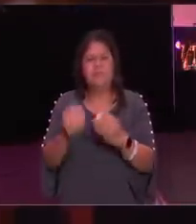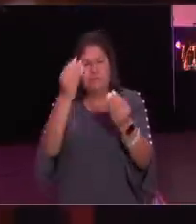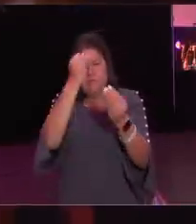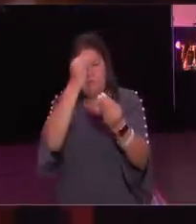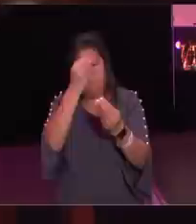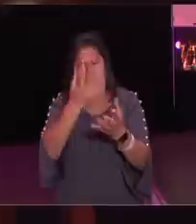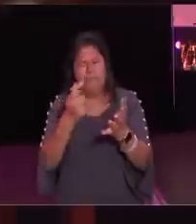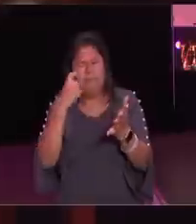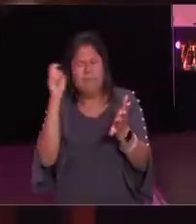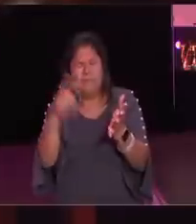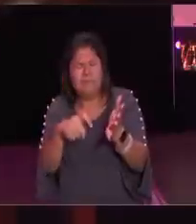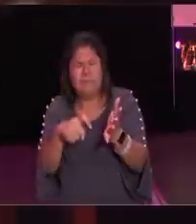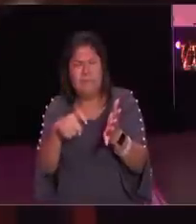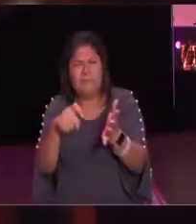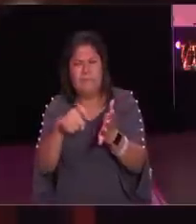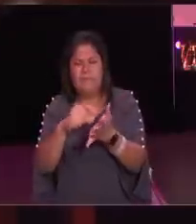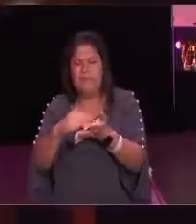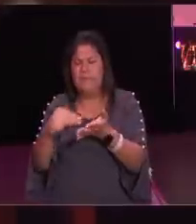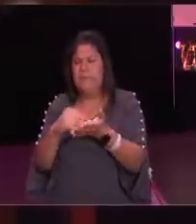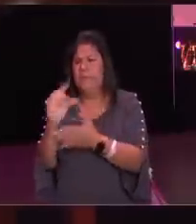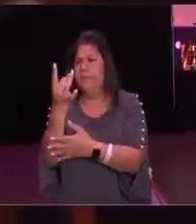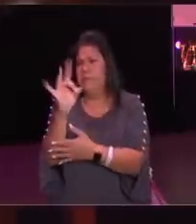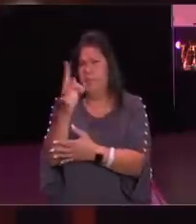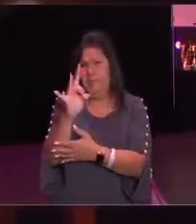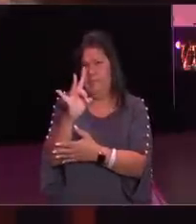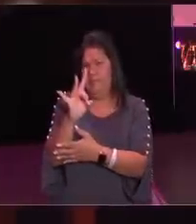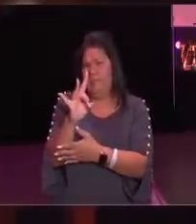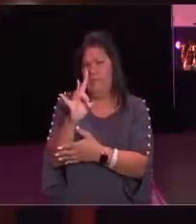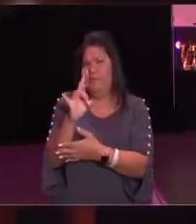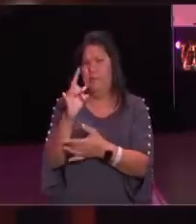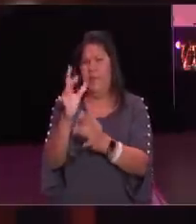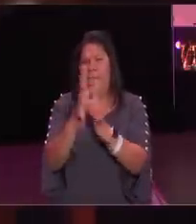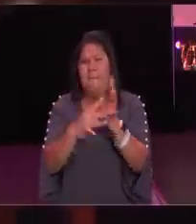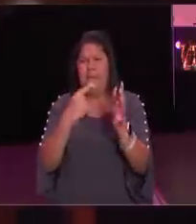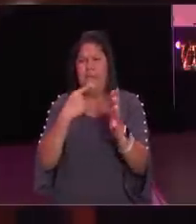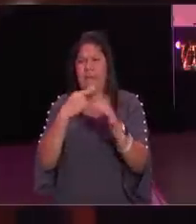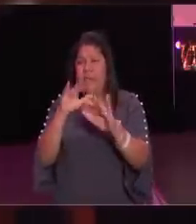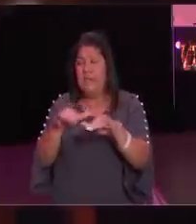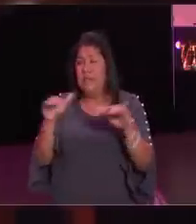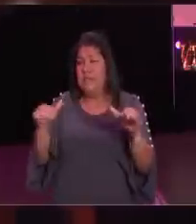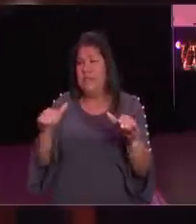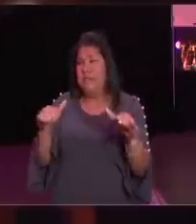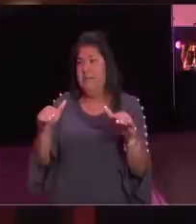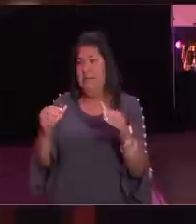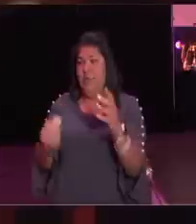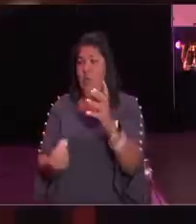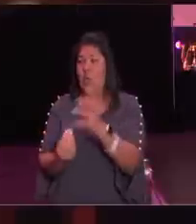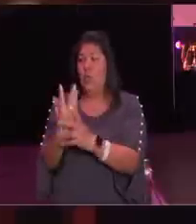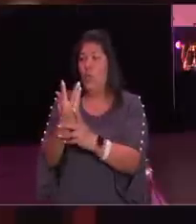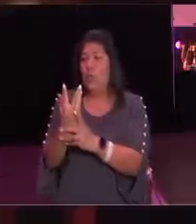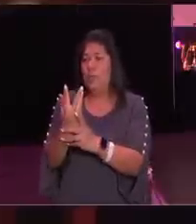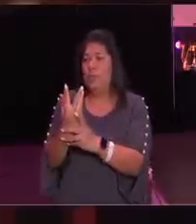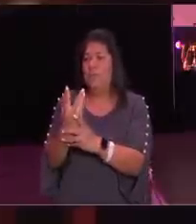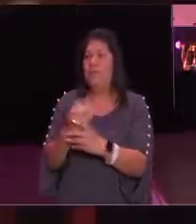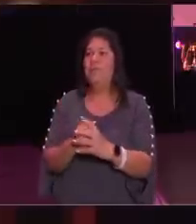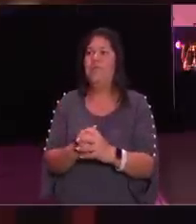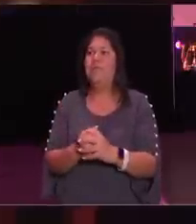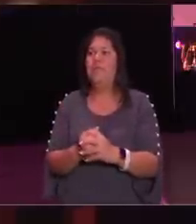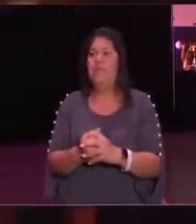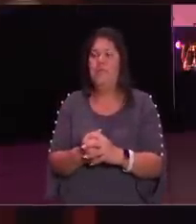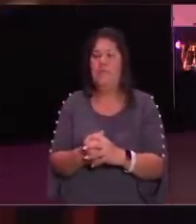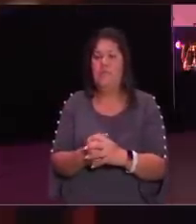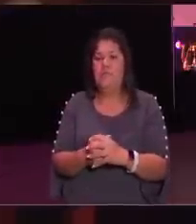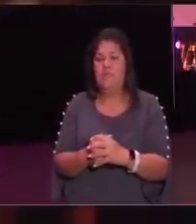to notice something very specifically in verse 18. The Bible says the child grew. Someone say the child